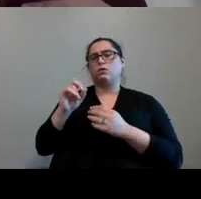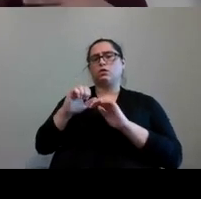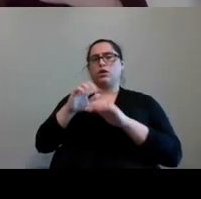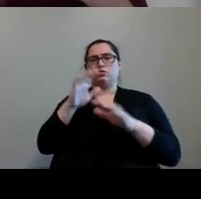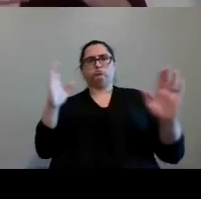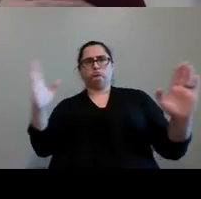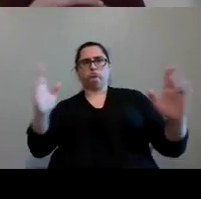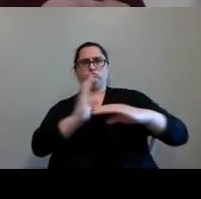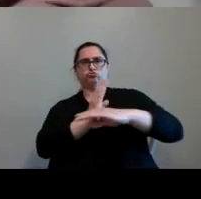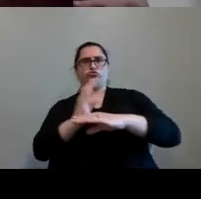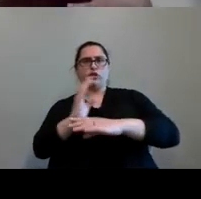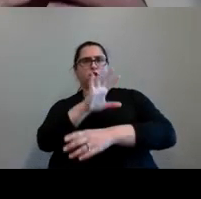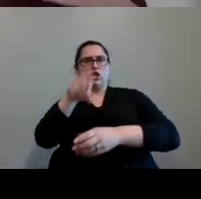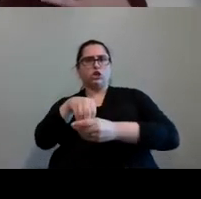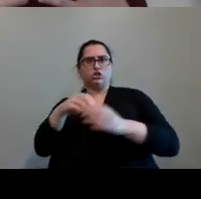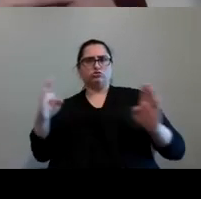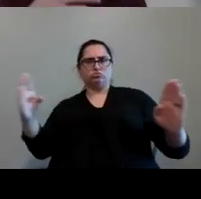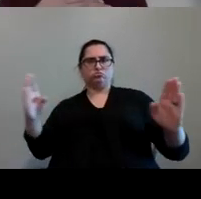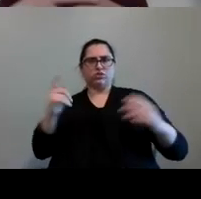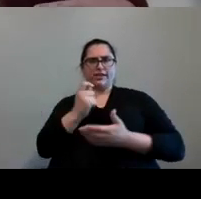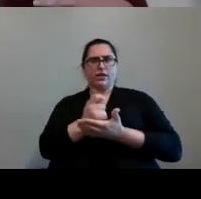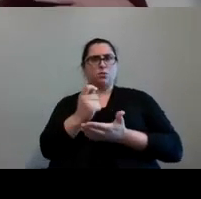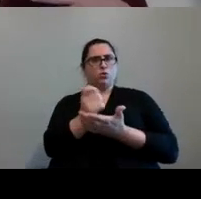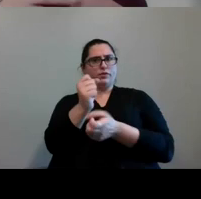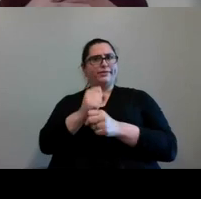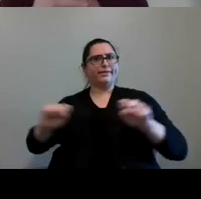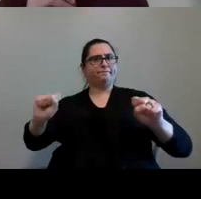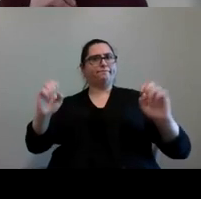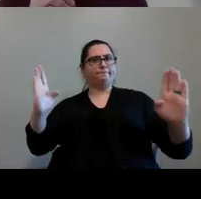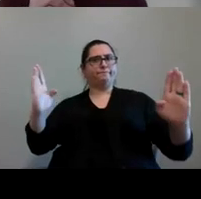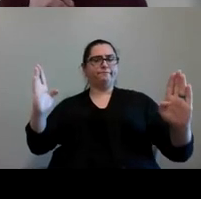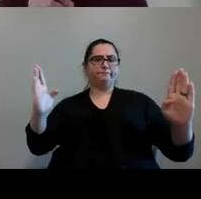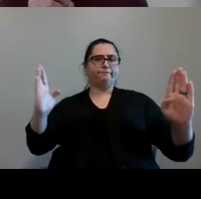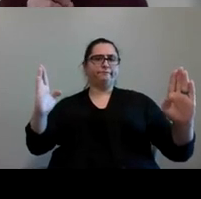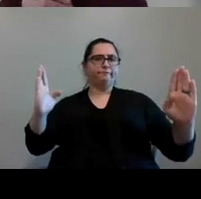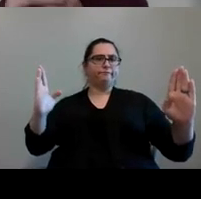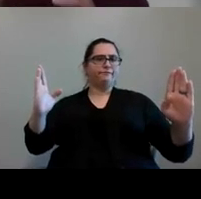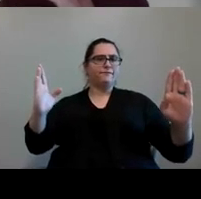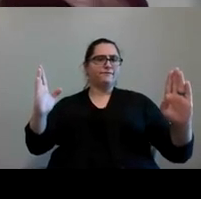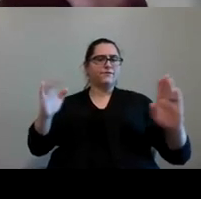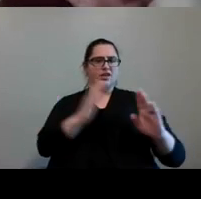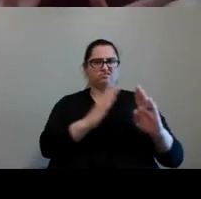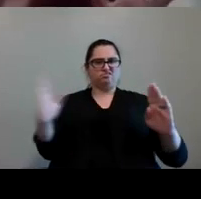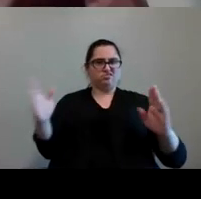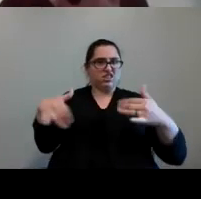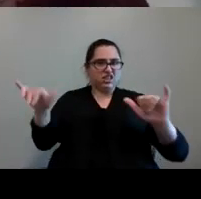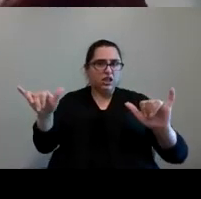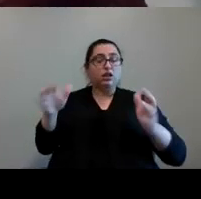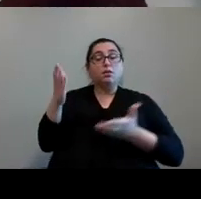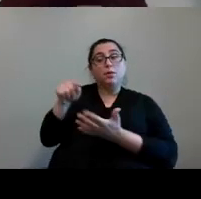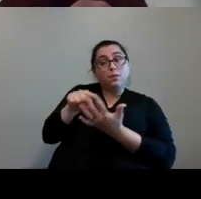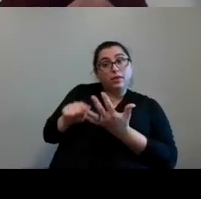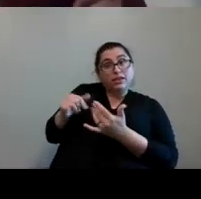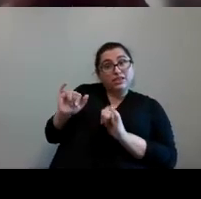of like a therapeutically acceptable range of affinity, they might have some